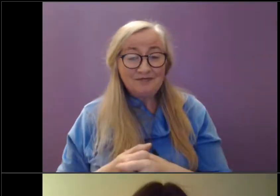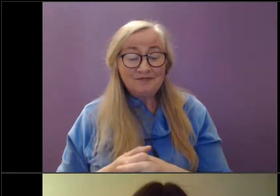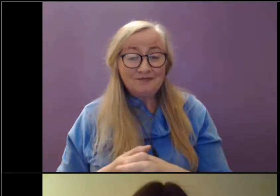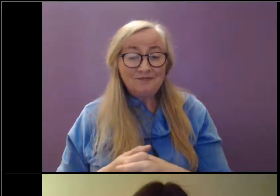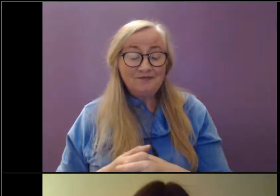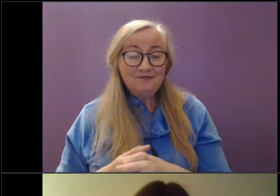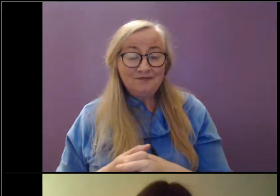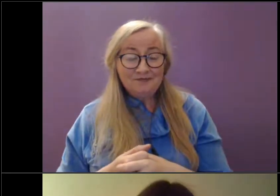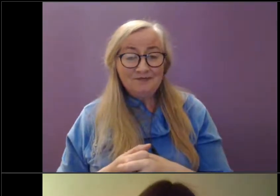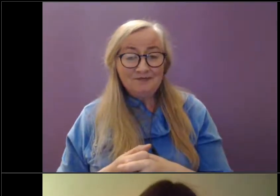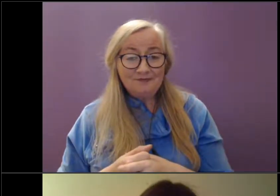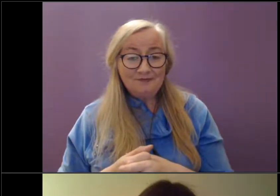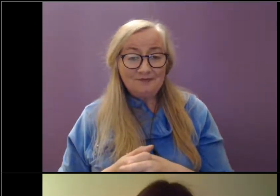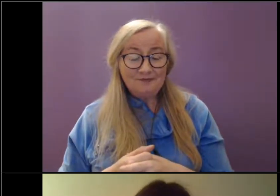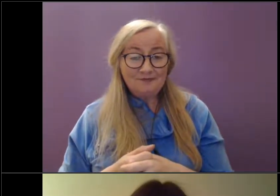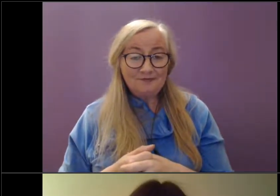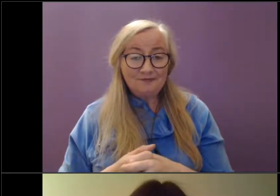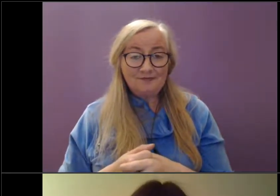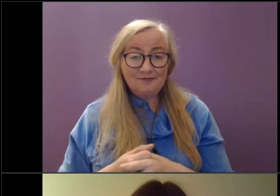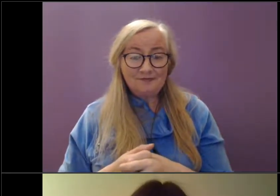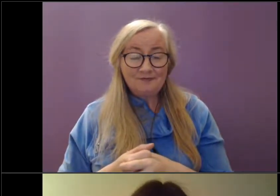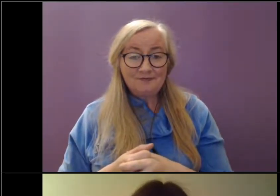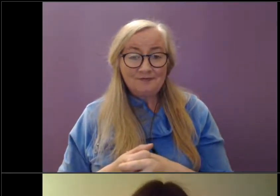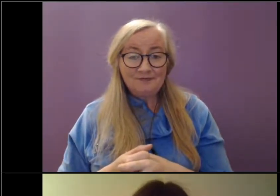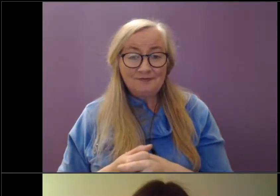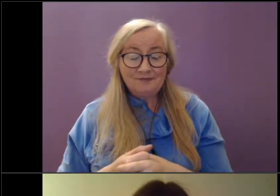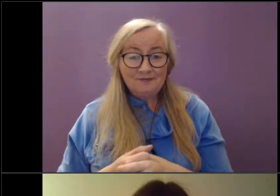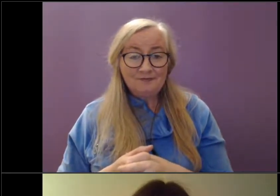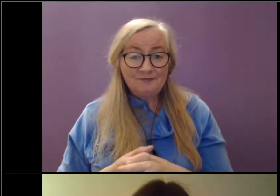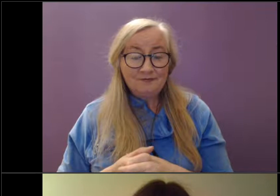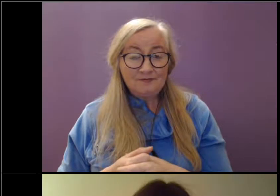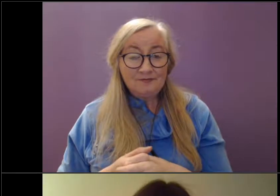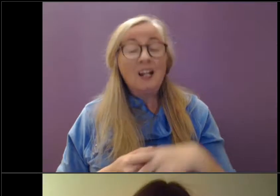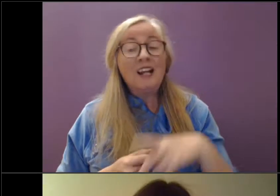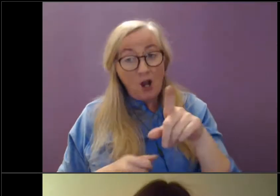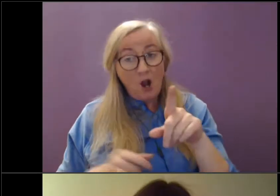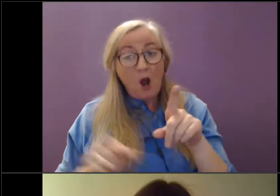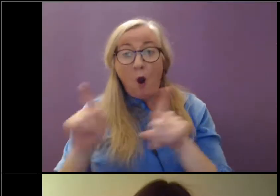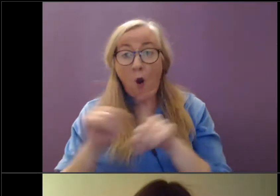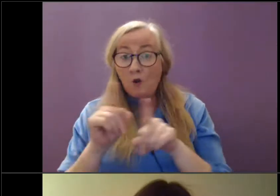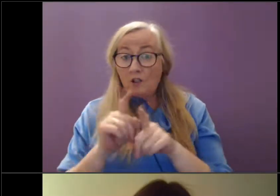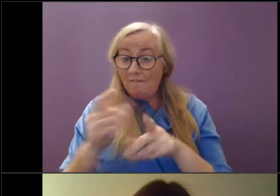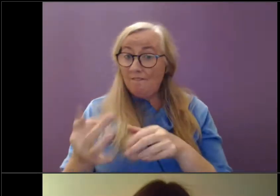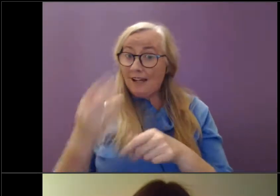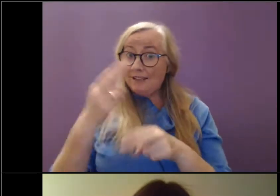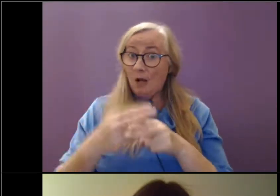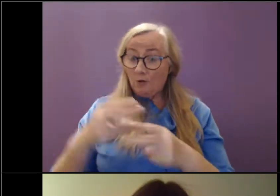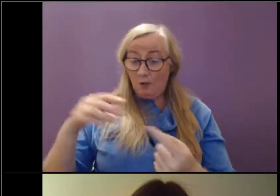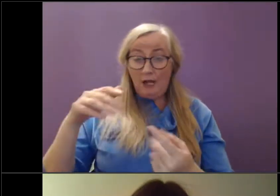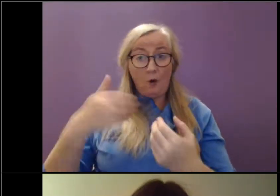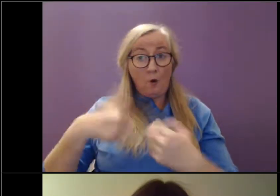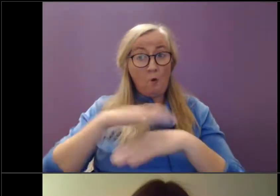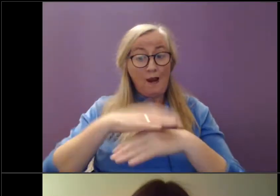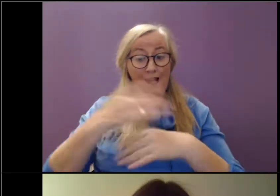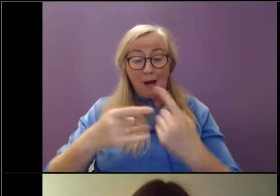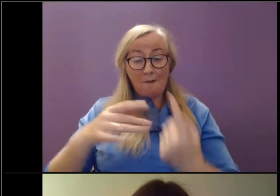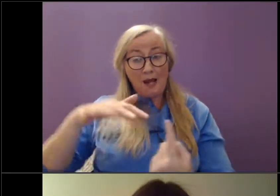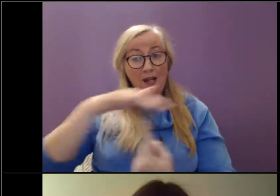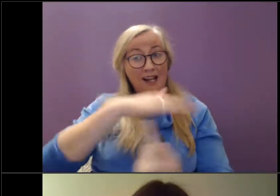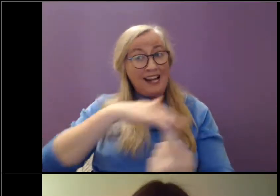said. Yeah, it's that environment as well. Where is this happening? Is it something that can be taken out of the